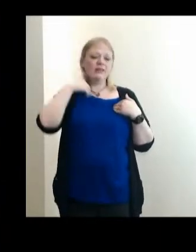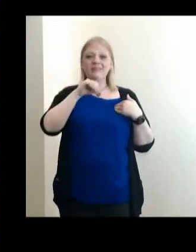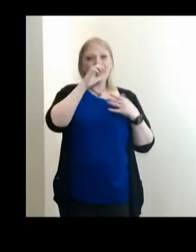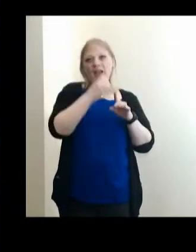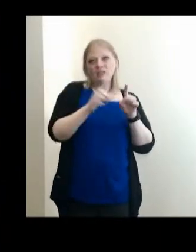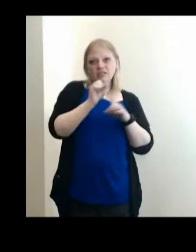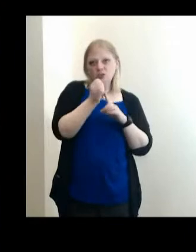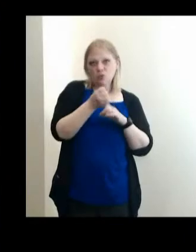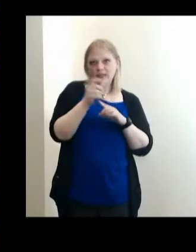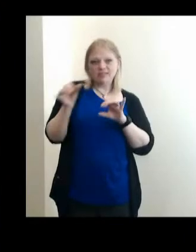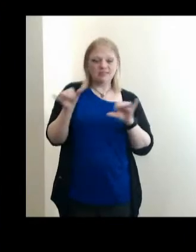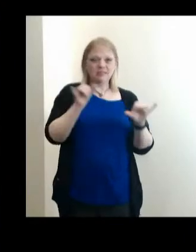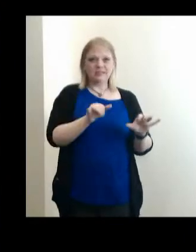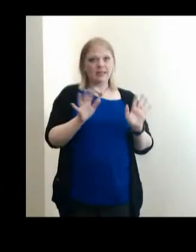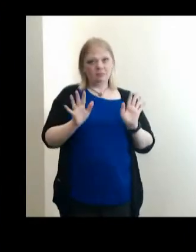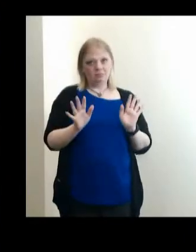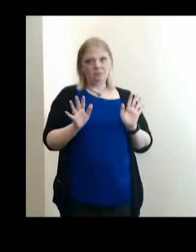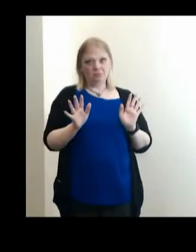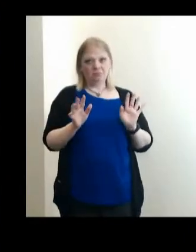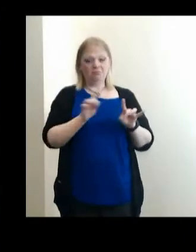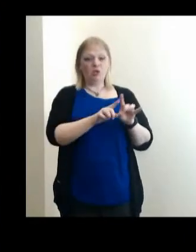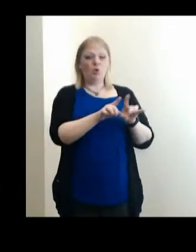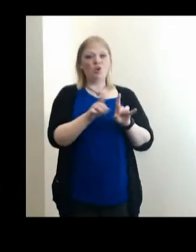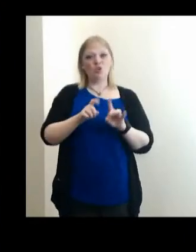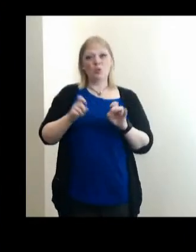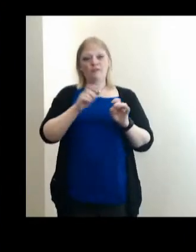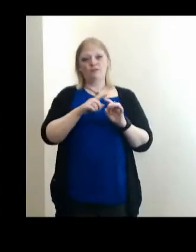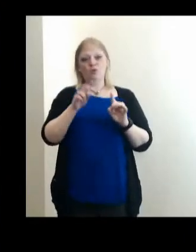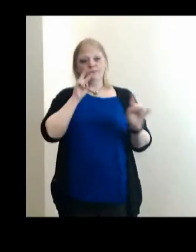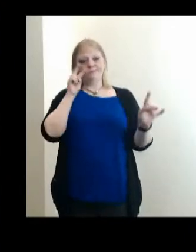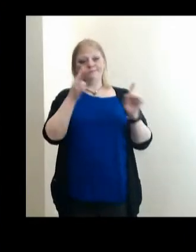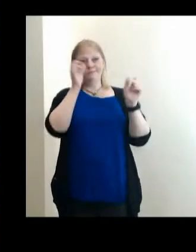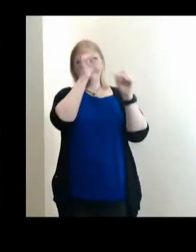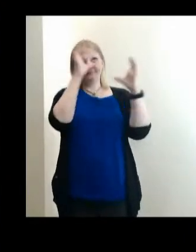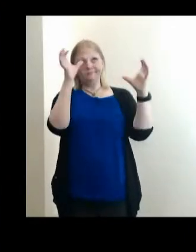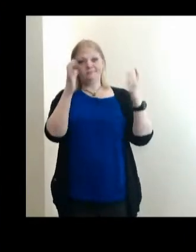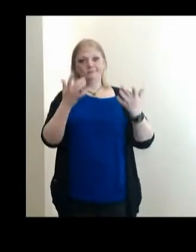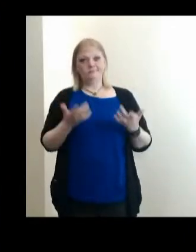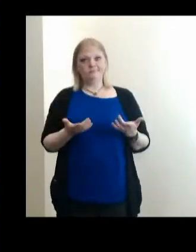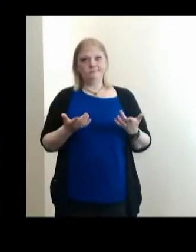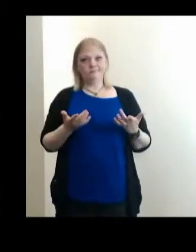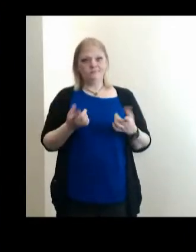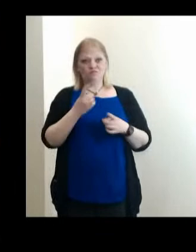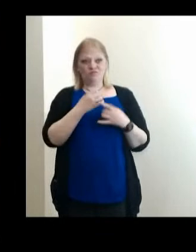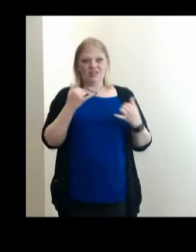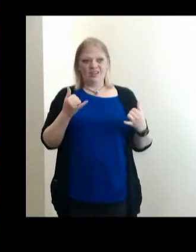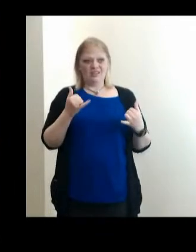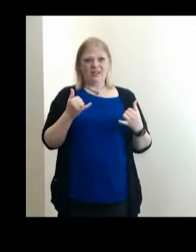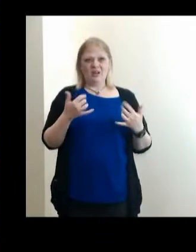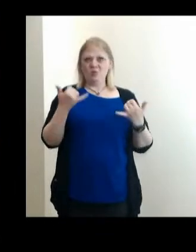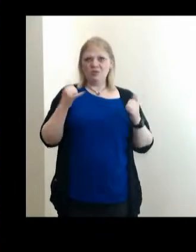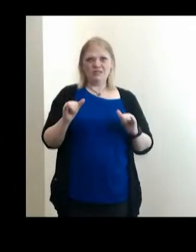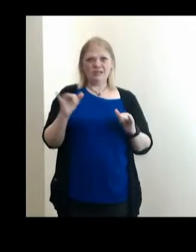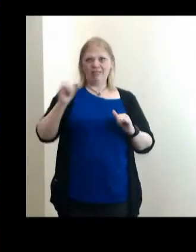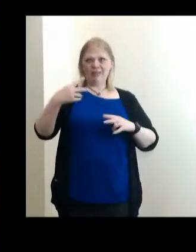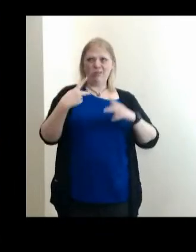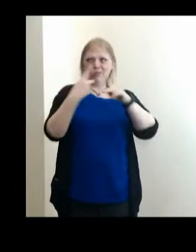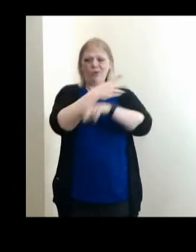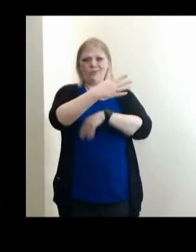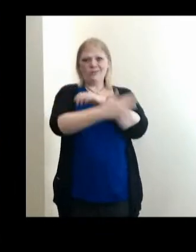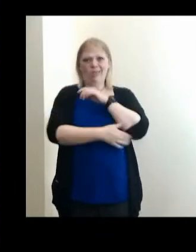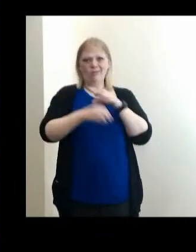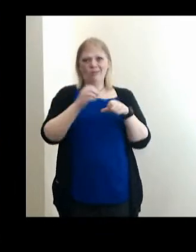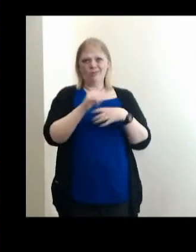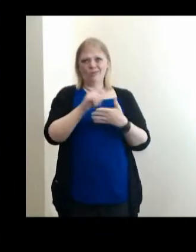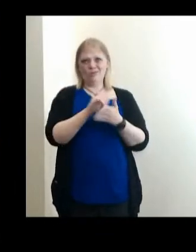same. I will granted that. But we also have to look at the big picture of where we are. And right now, we're still one of the worst counties in New York State. So